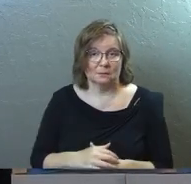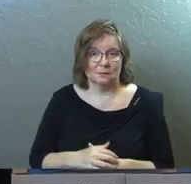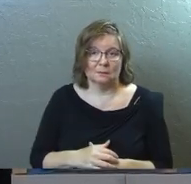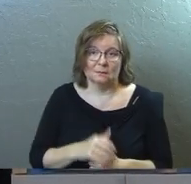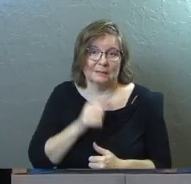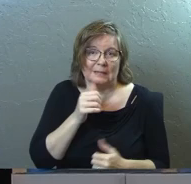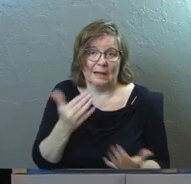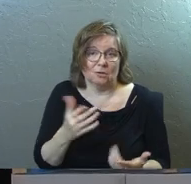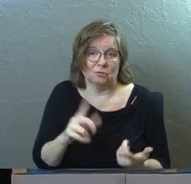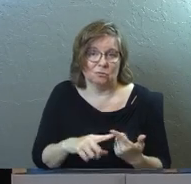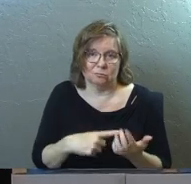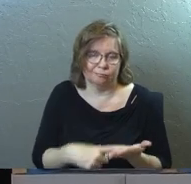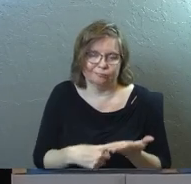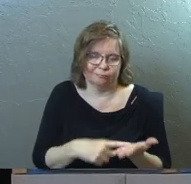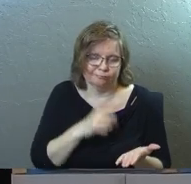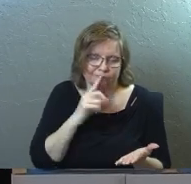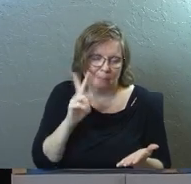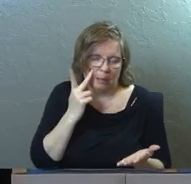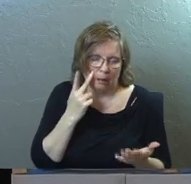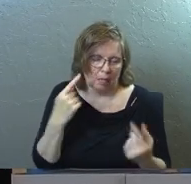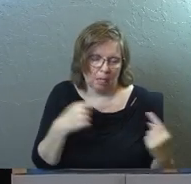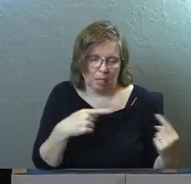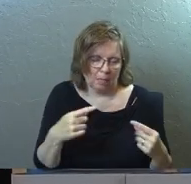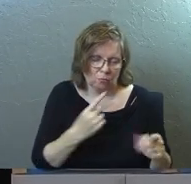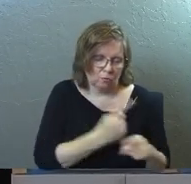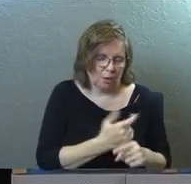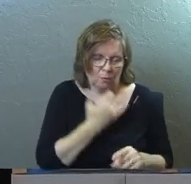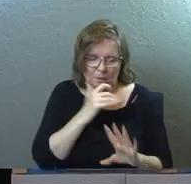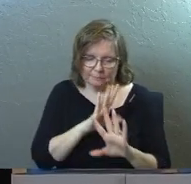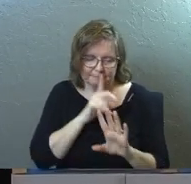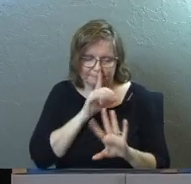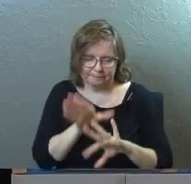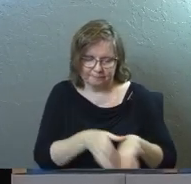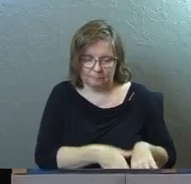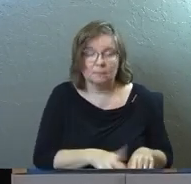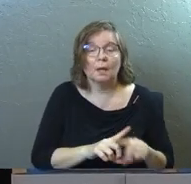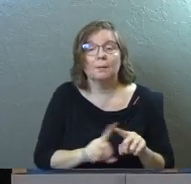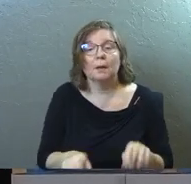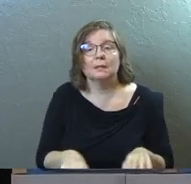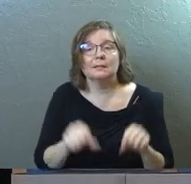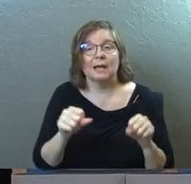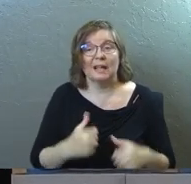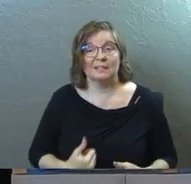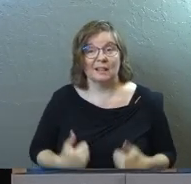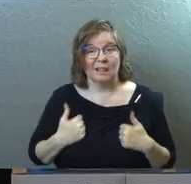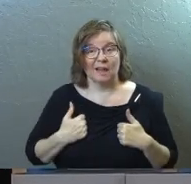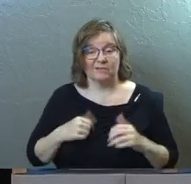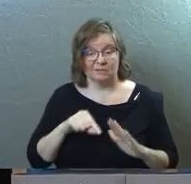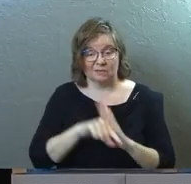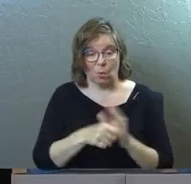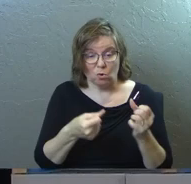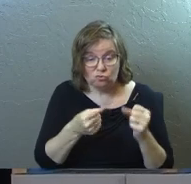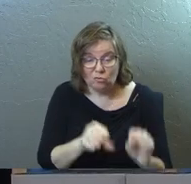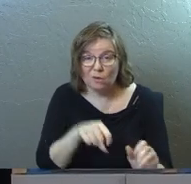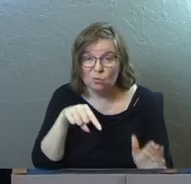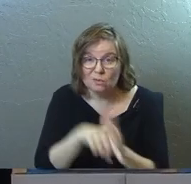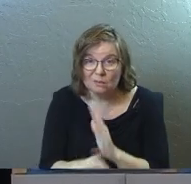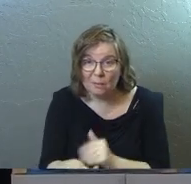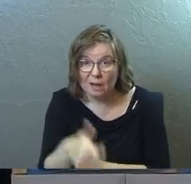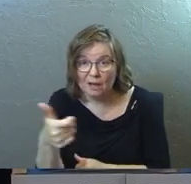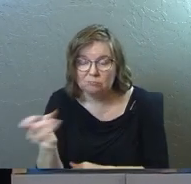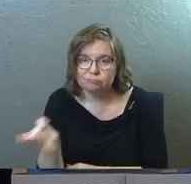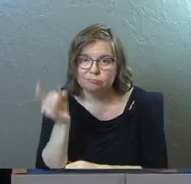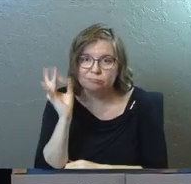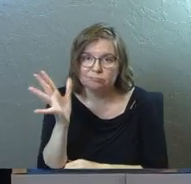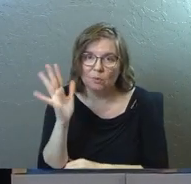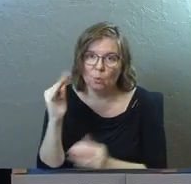And we're not here to discuss the political sides and who's right and who's wrong and all that, but to take the life of somebody else or to attempt to,